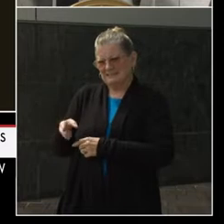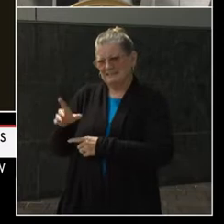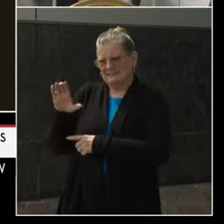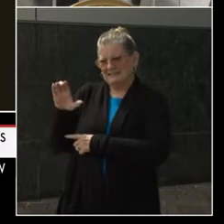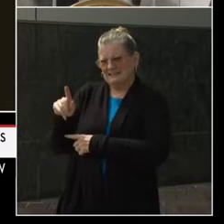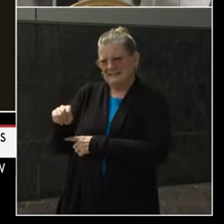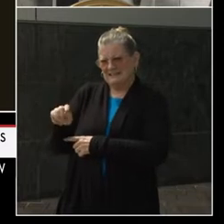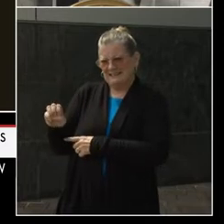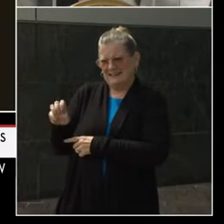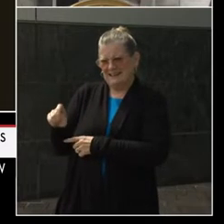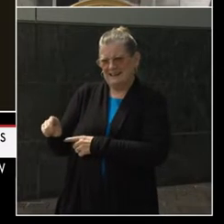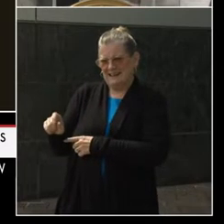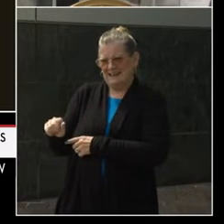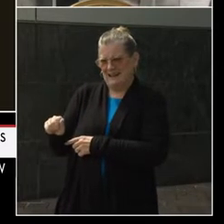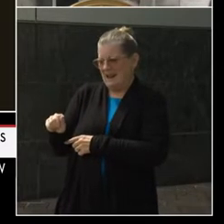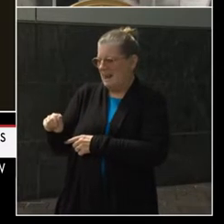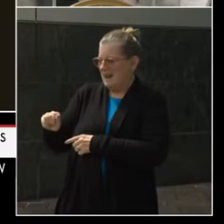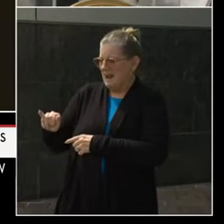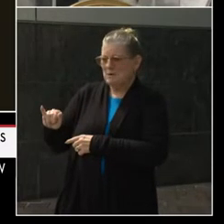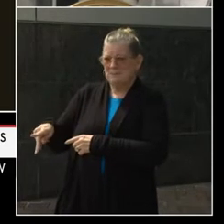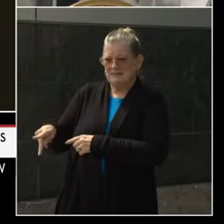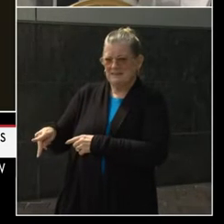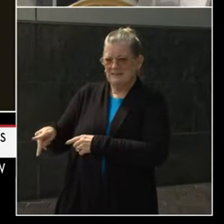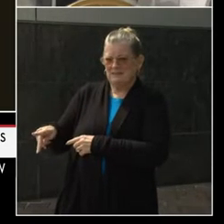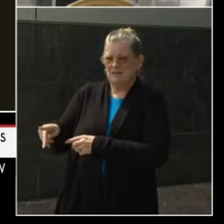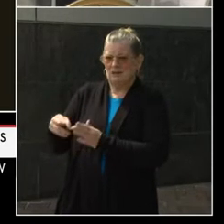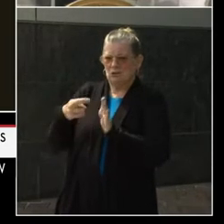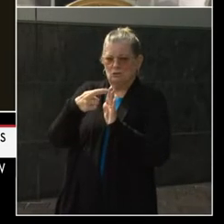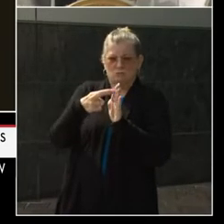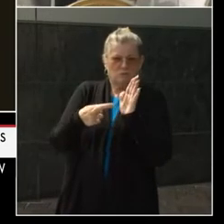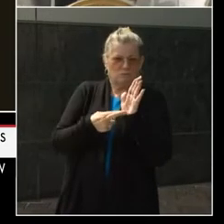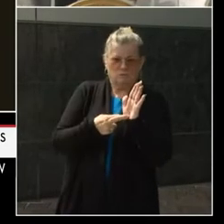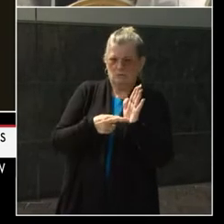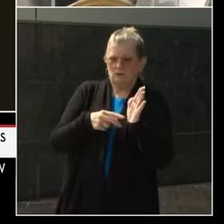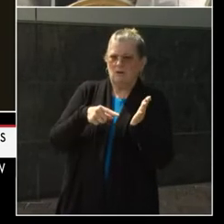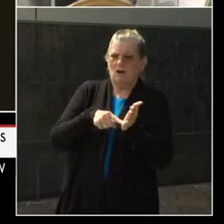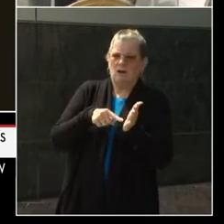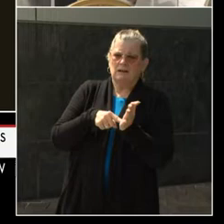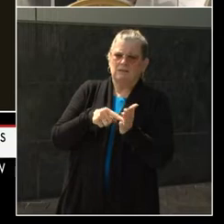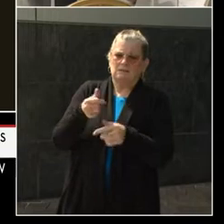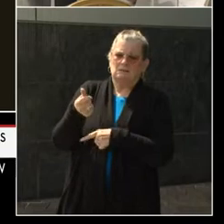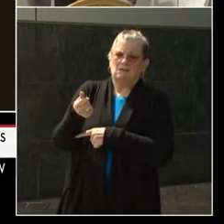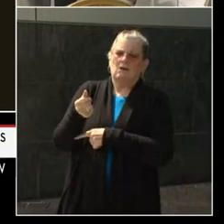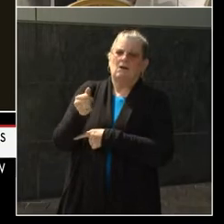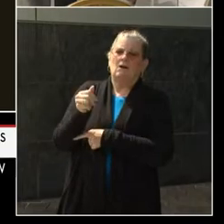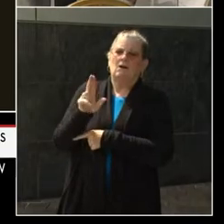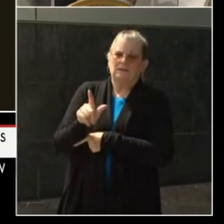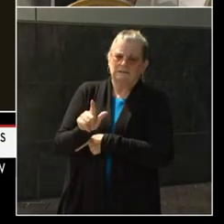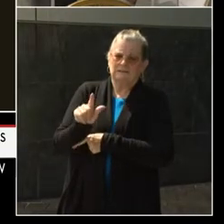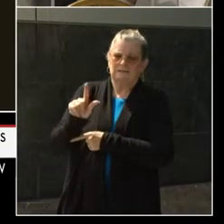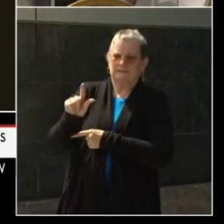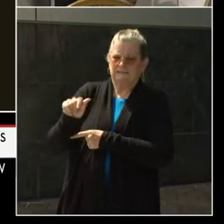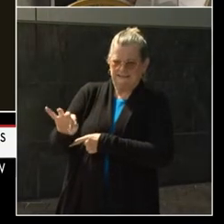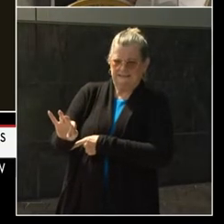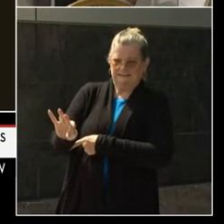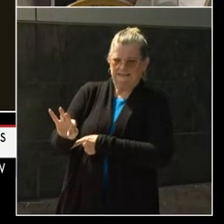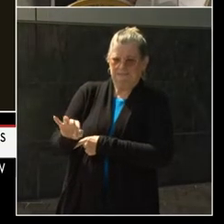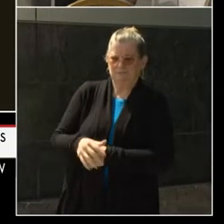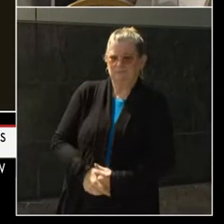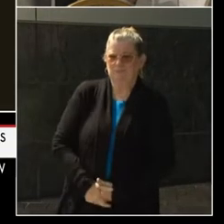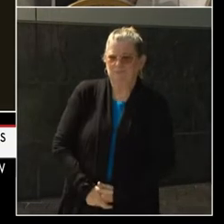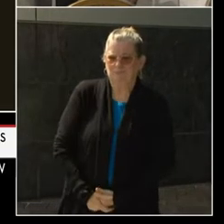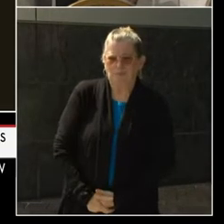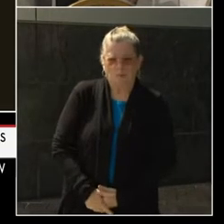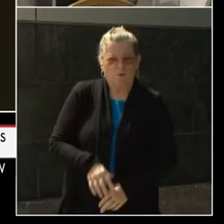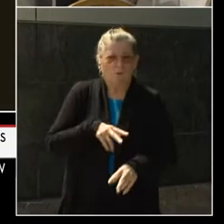bit.ly/CTEAIP. The registration deadline is August 19th. We do truly look forward to giving every qualified